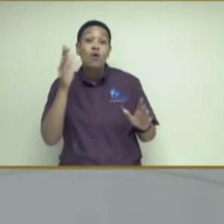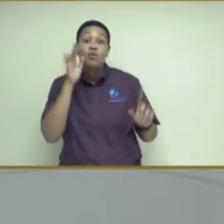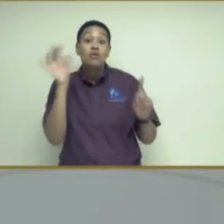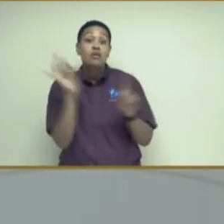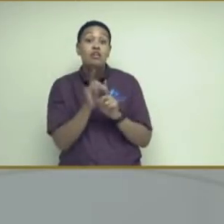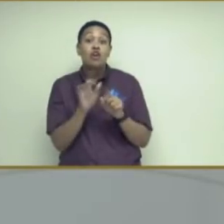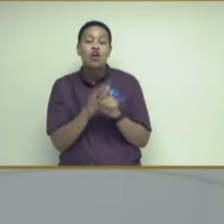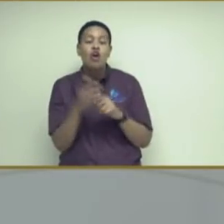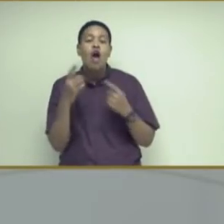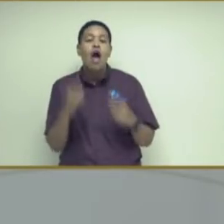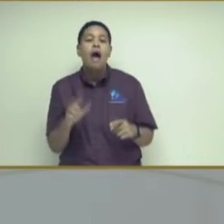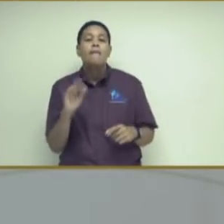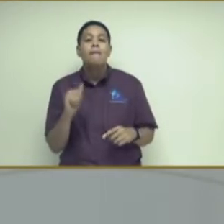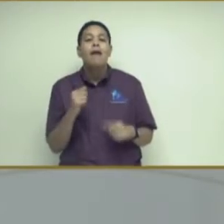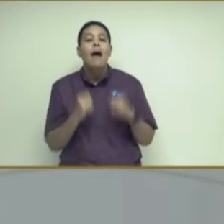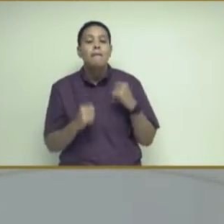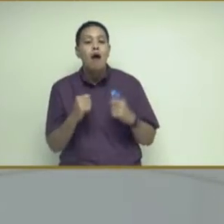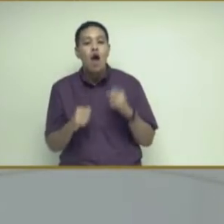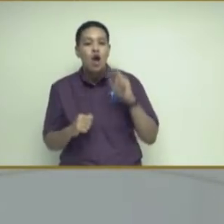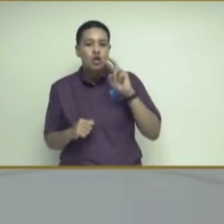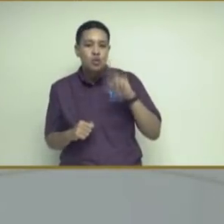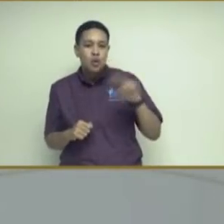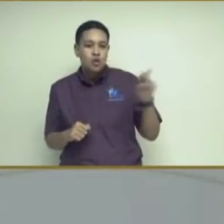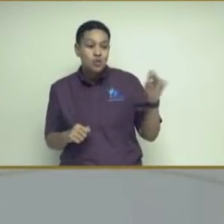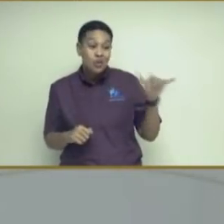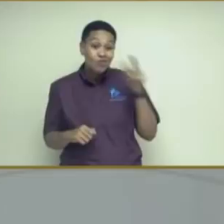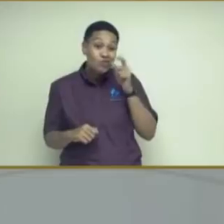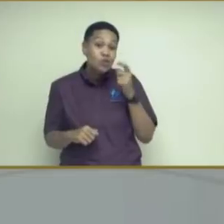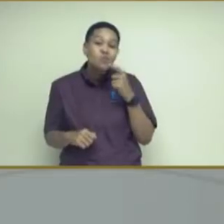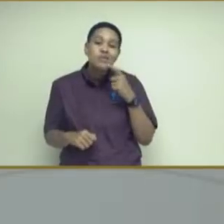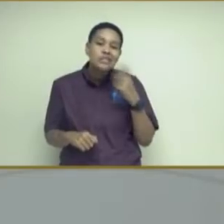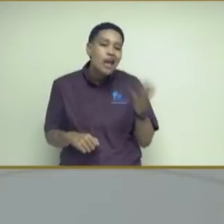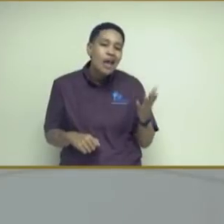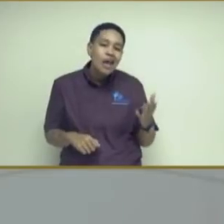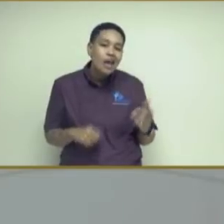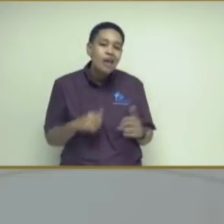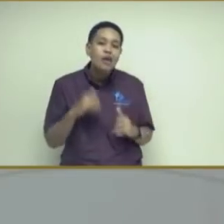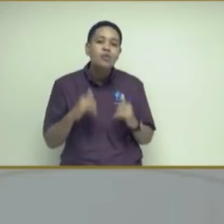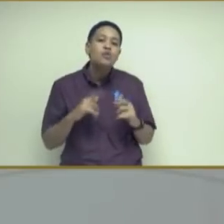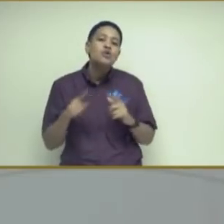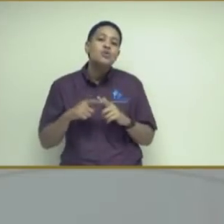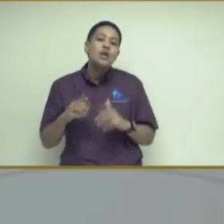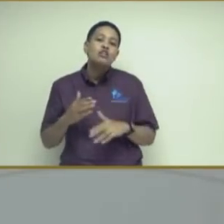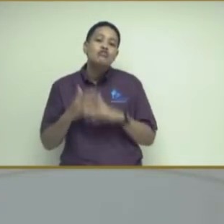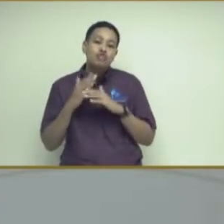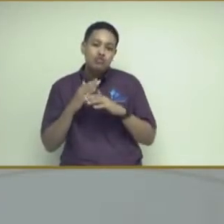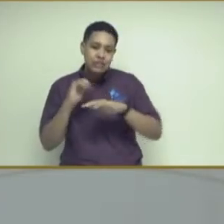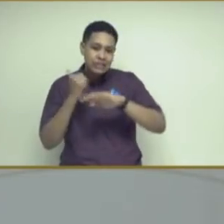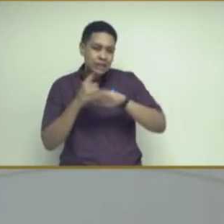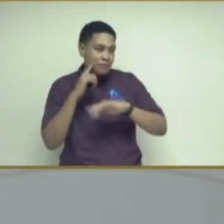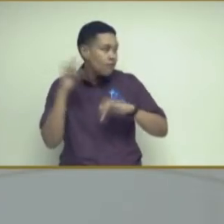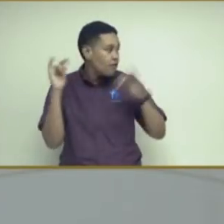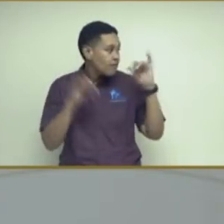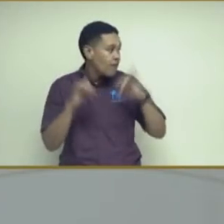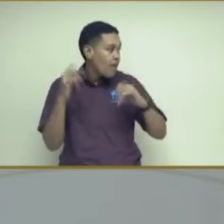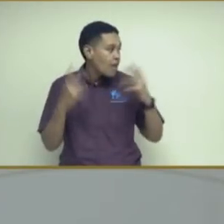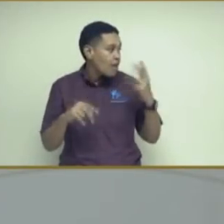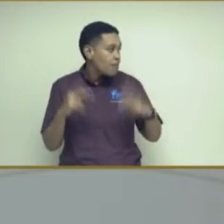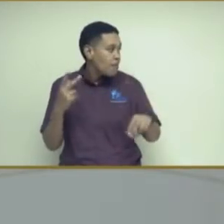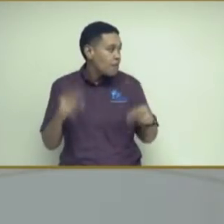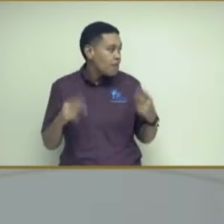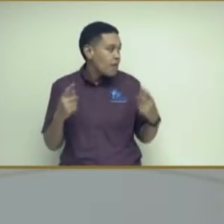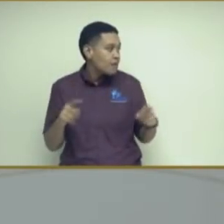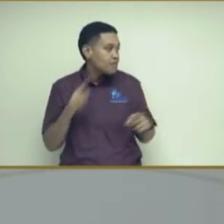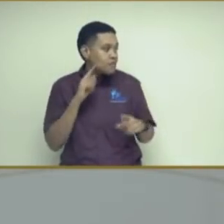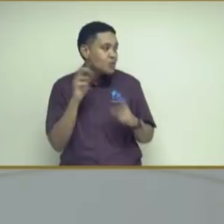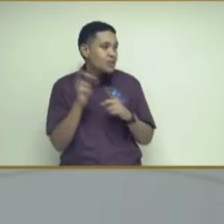happened by March 22. That's what he just said, which was when these restrictions went into place. And so the data is not adding